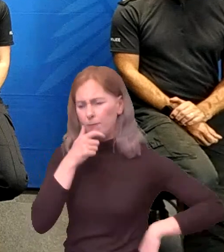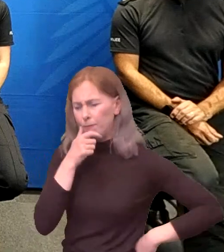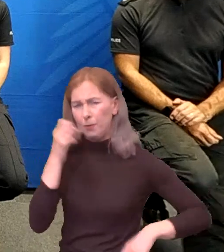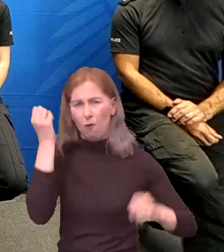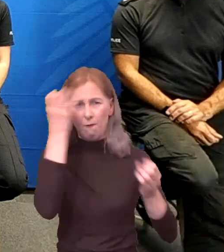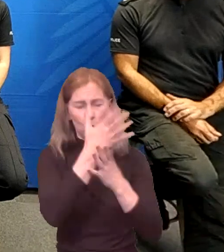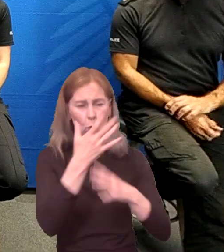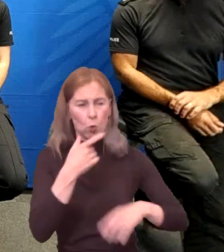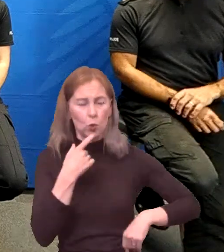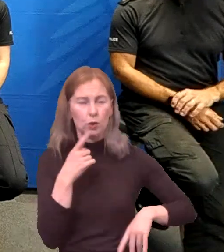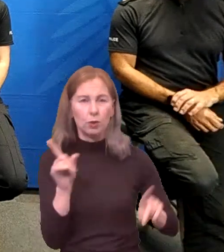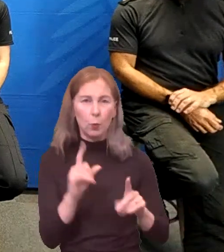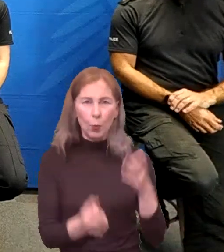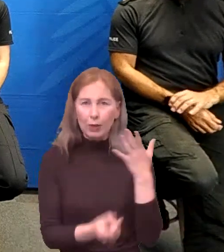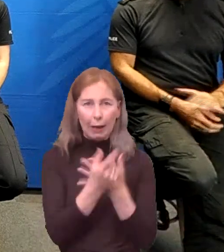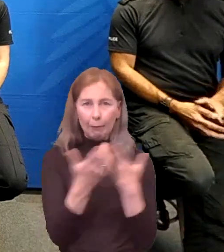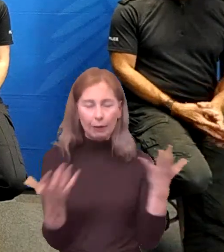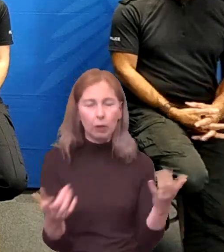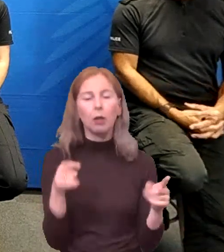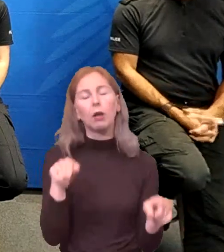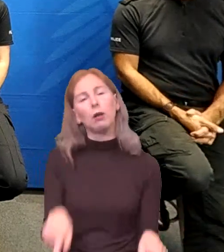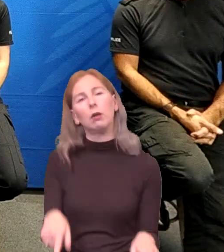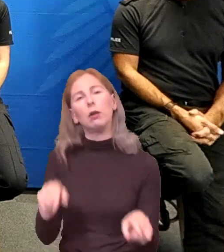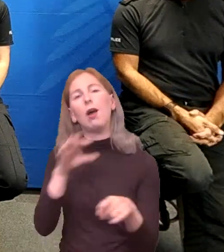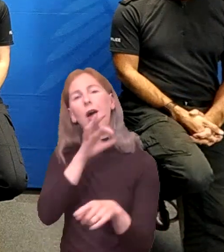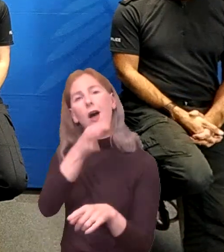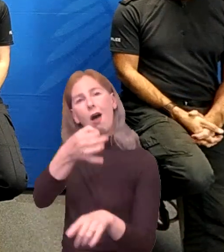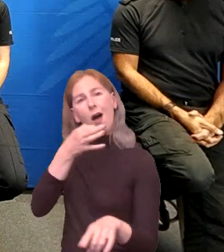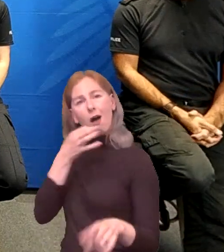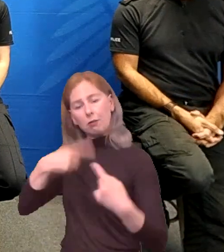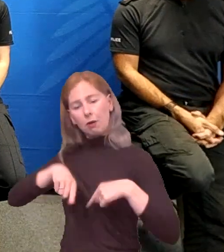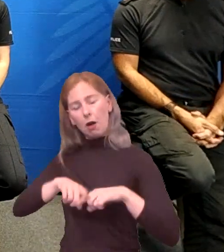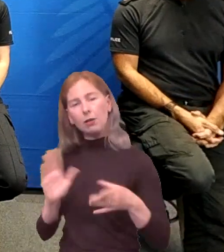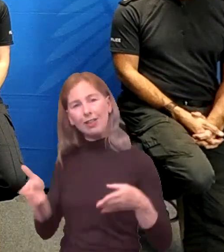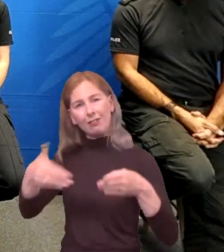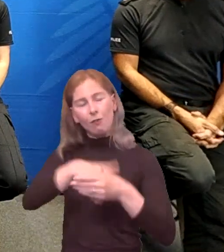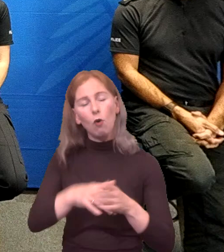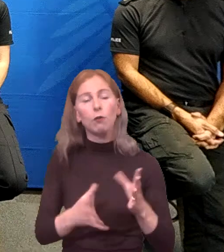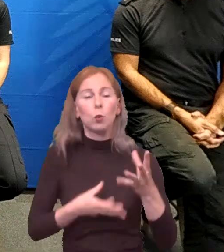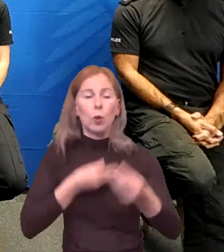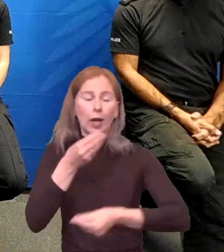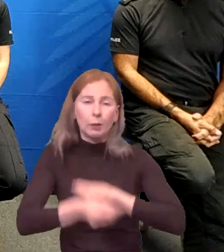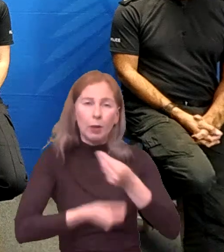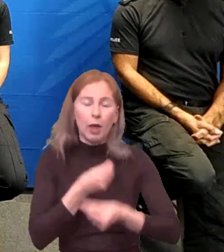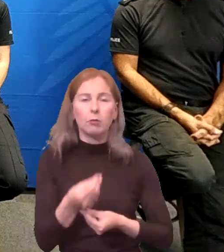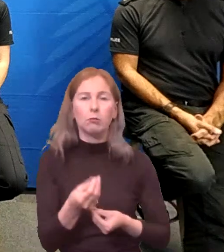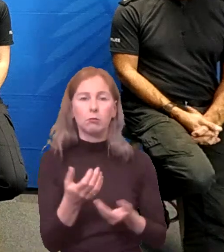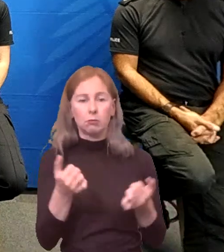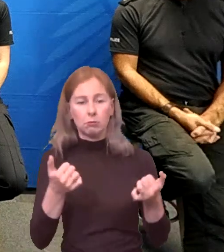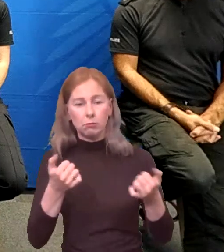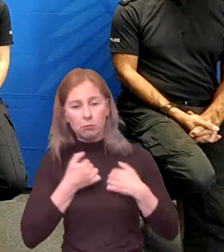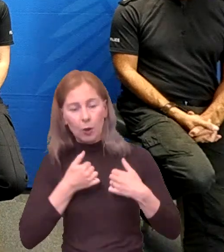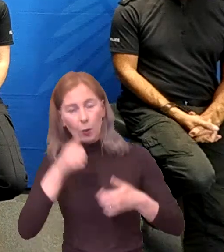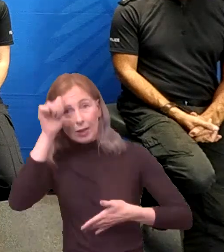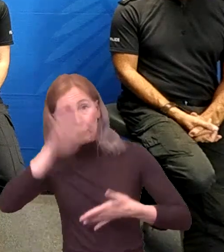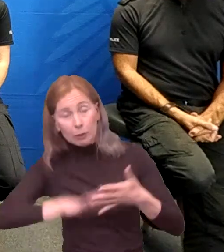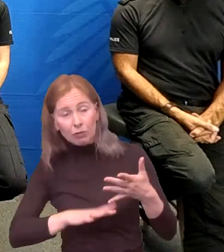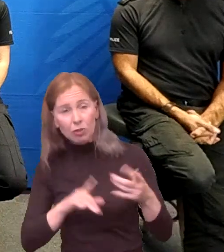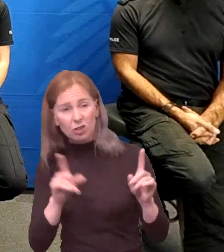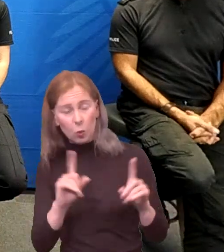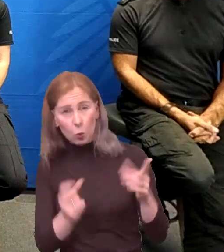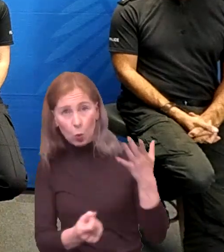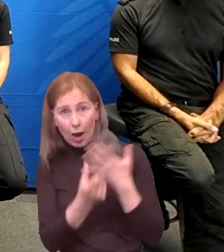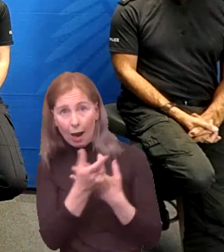as a victim. We tend to get involved in those cases and to explain our experience of how those cases pan